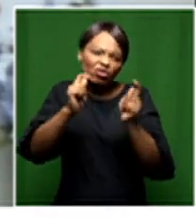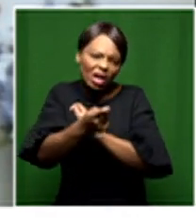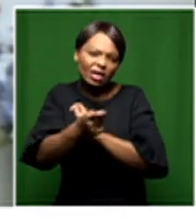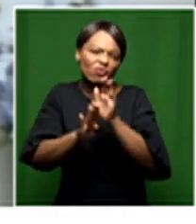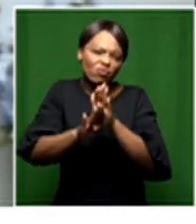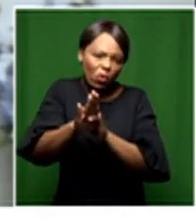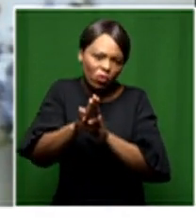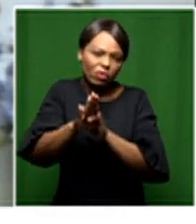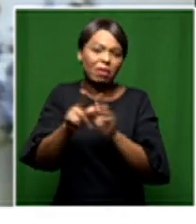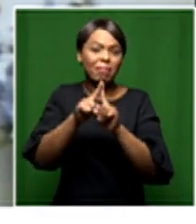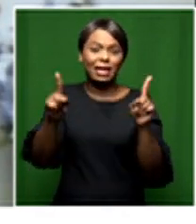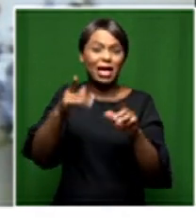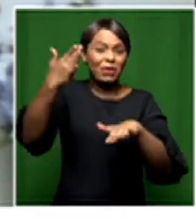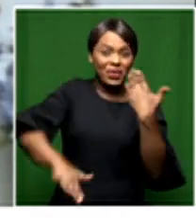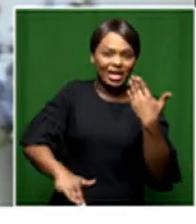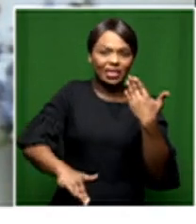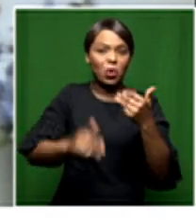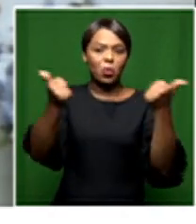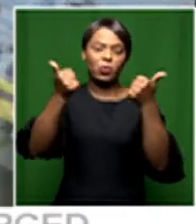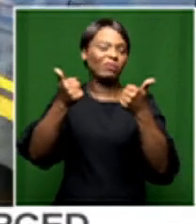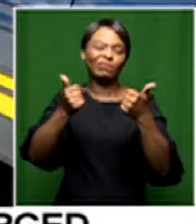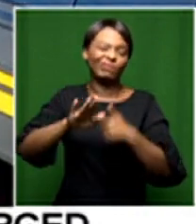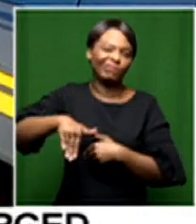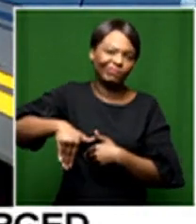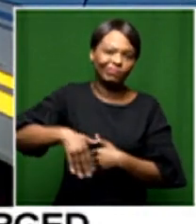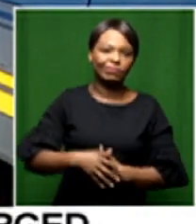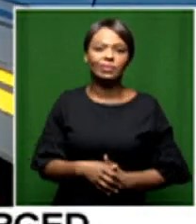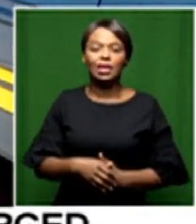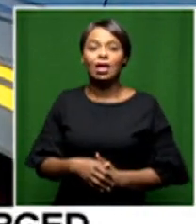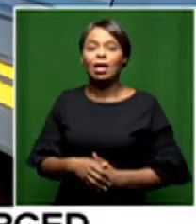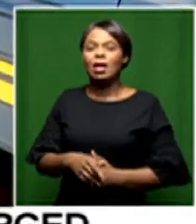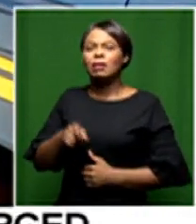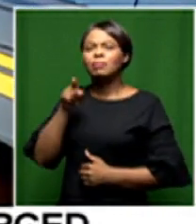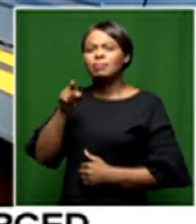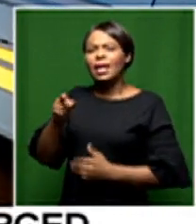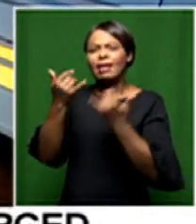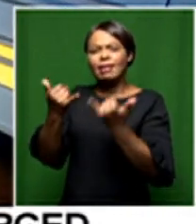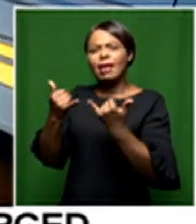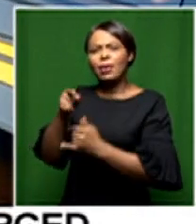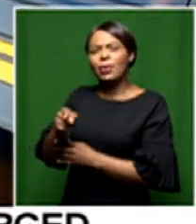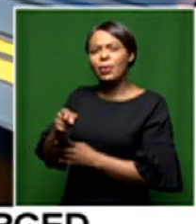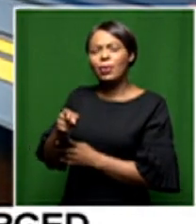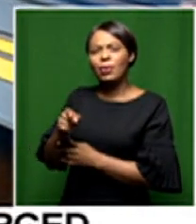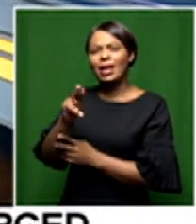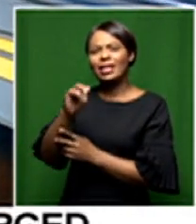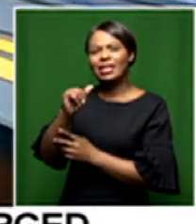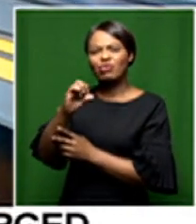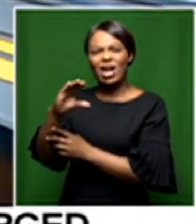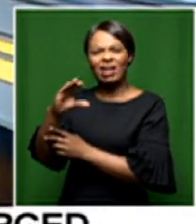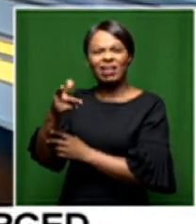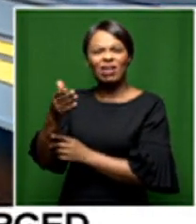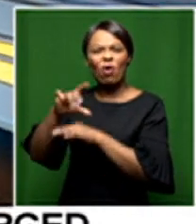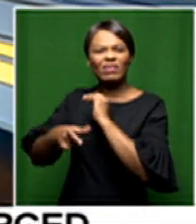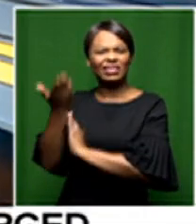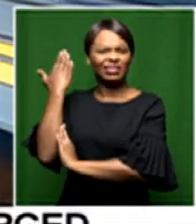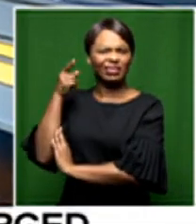from definitive. So a question that we ask perhaps more regularly, just post the Nasrec conference,